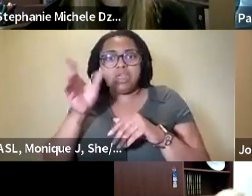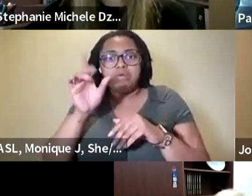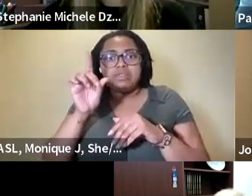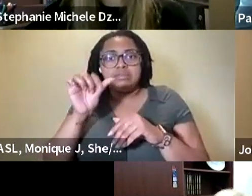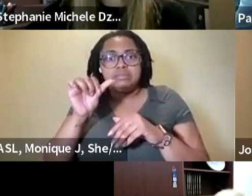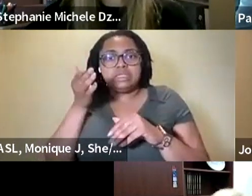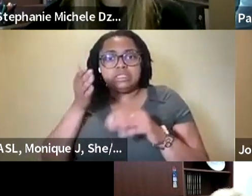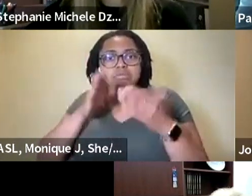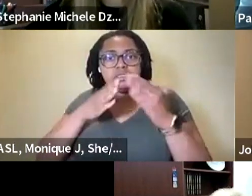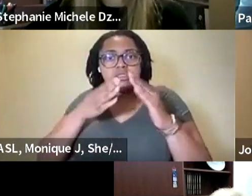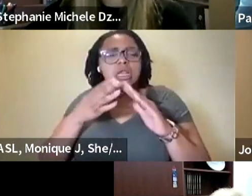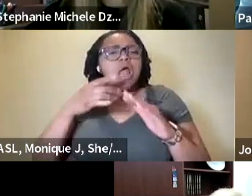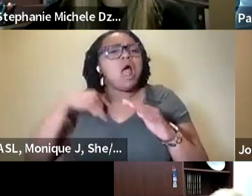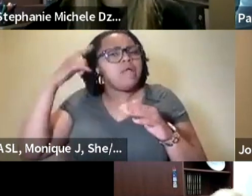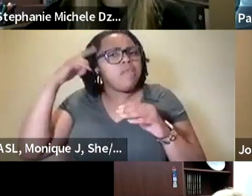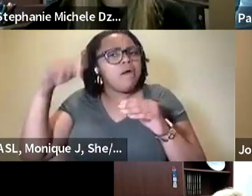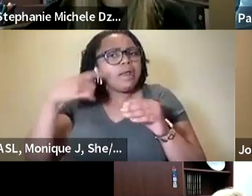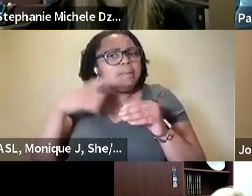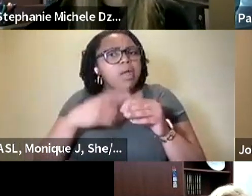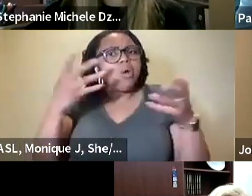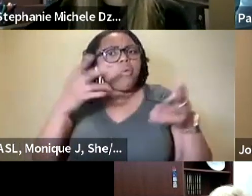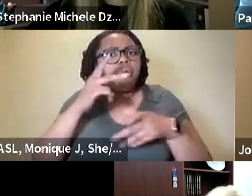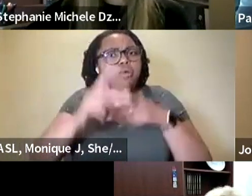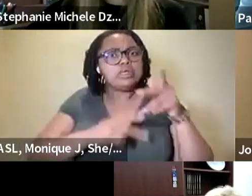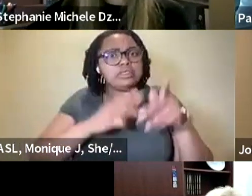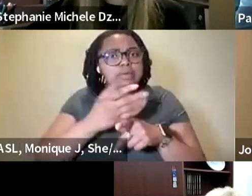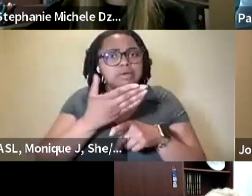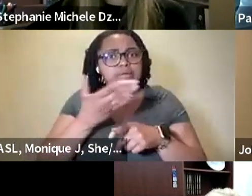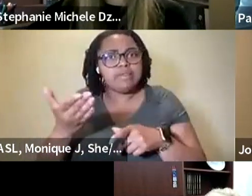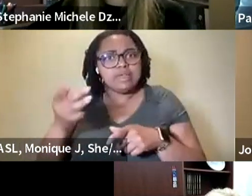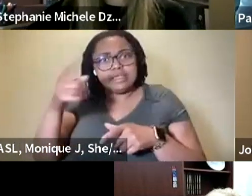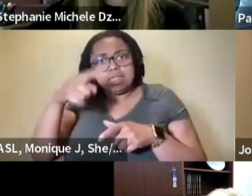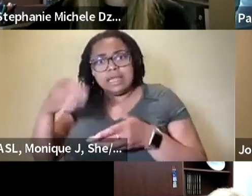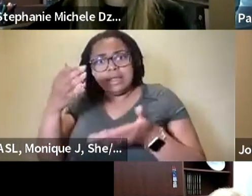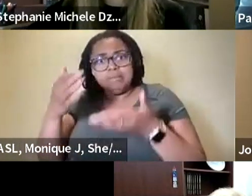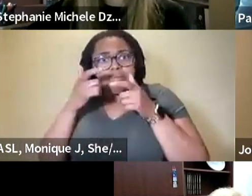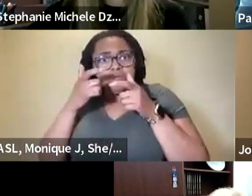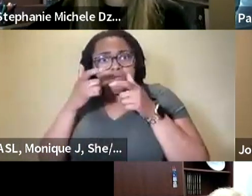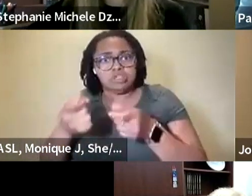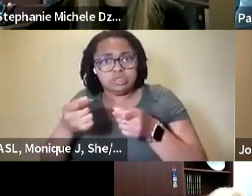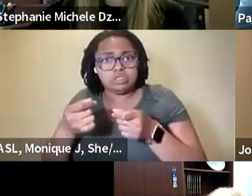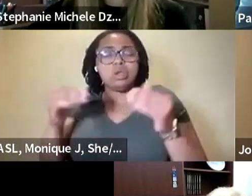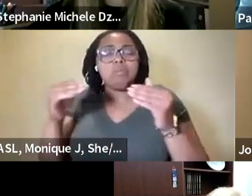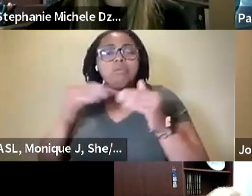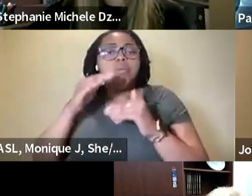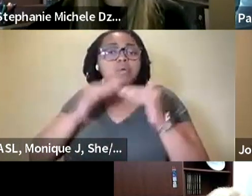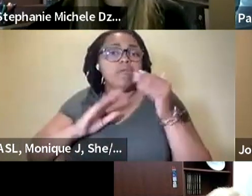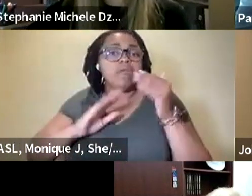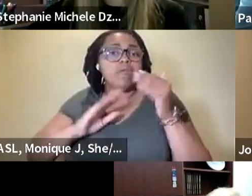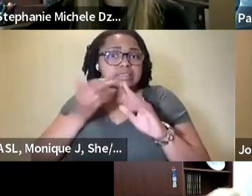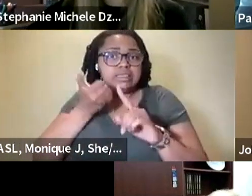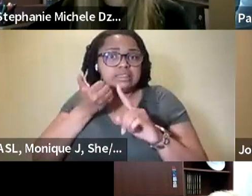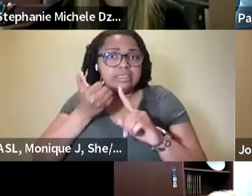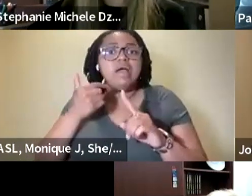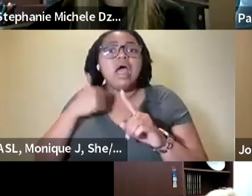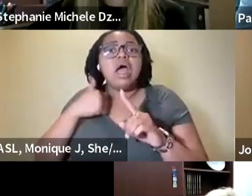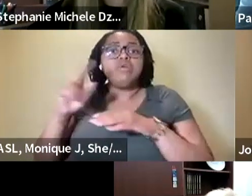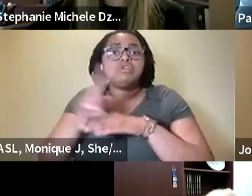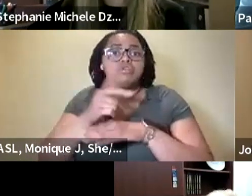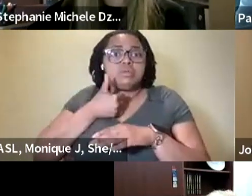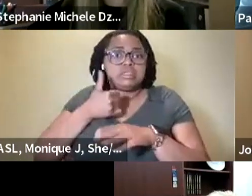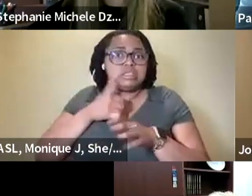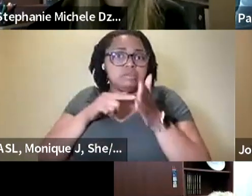things might they be interested in beyond the city? And I'll use myself as an example.